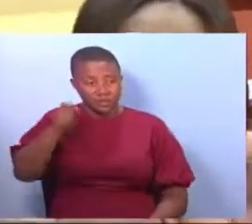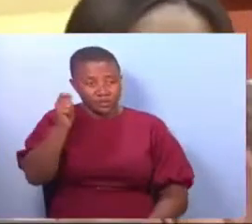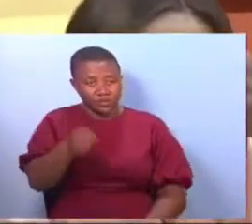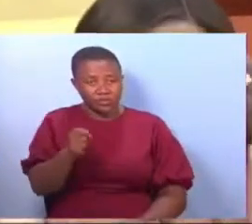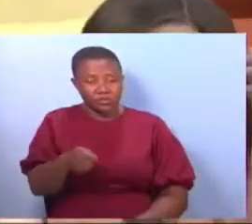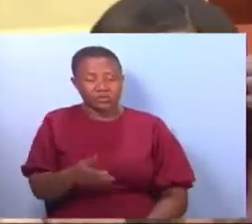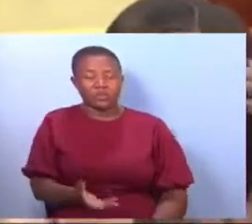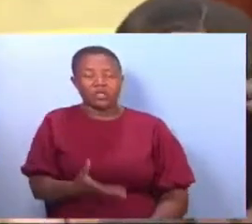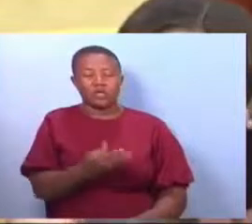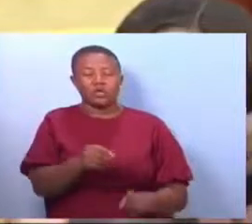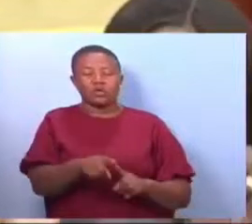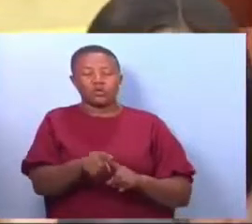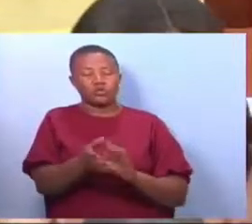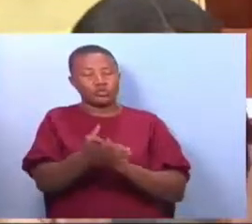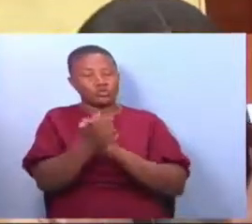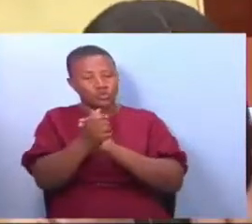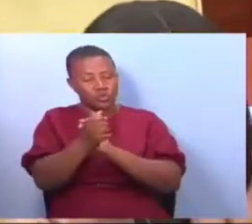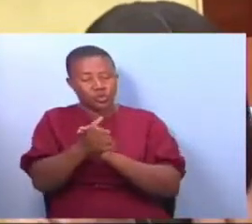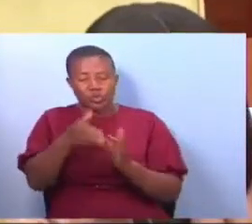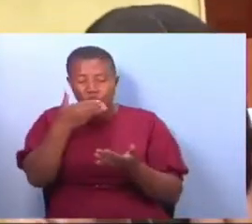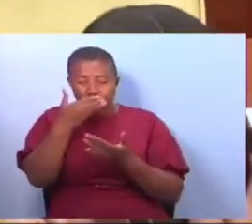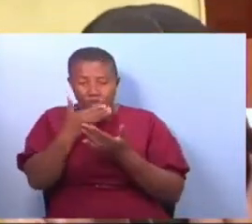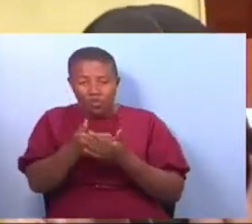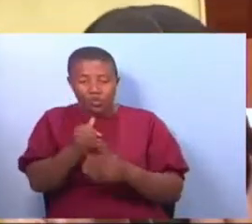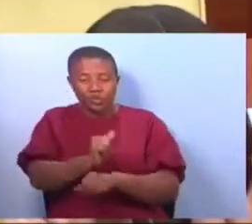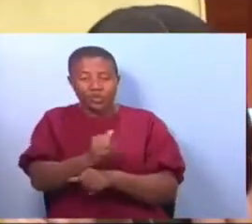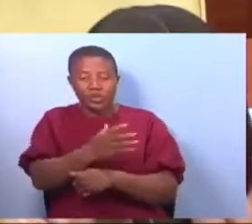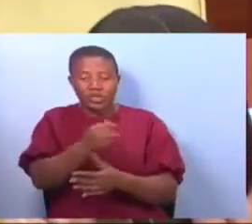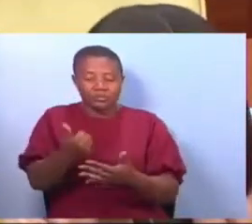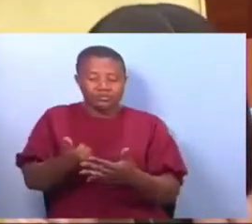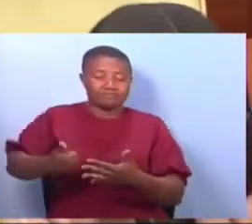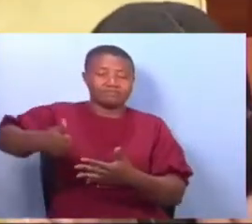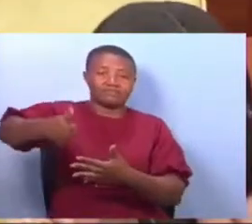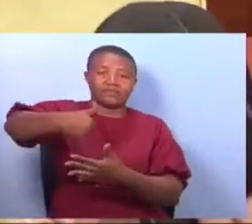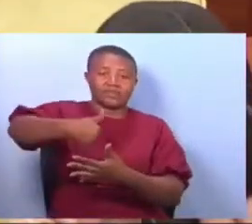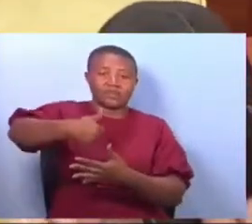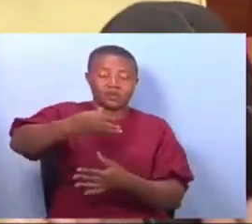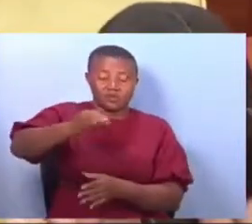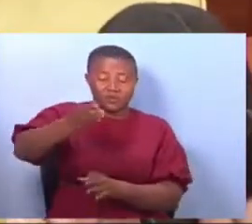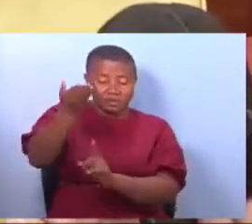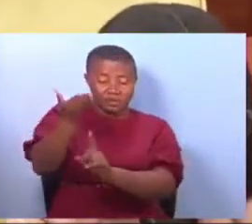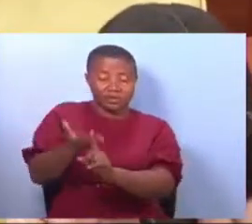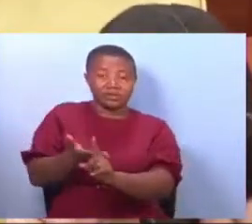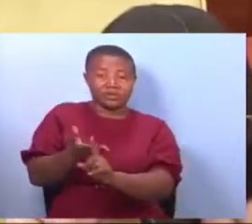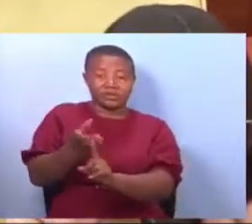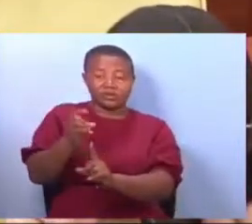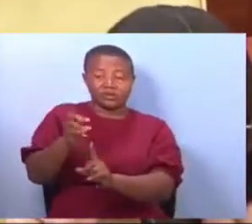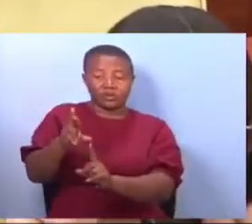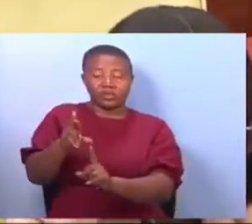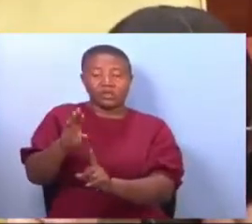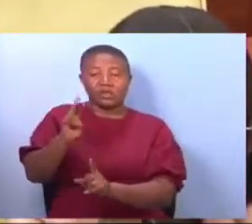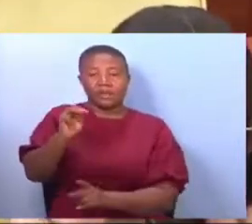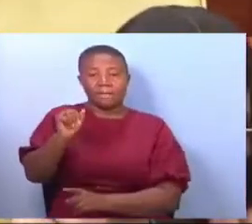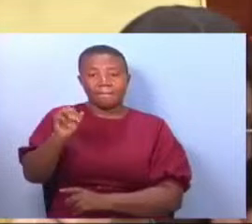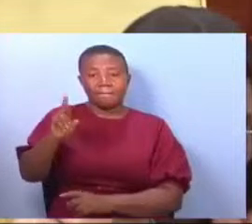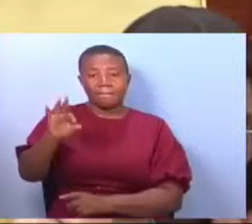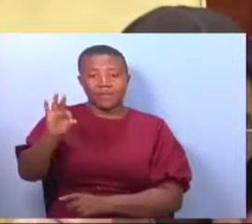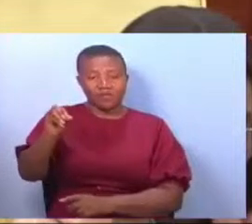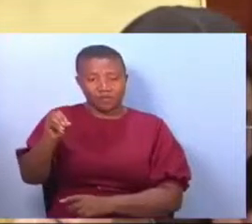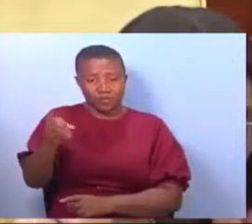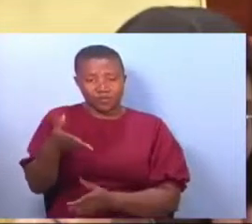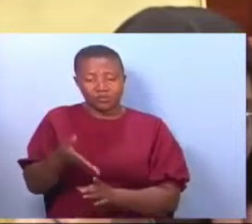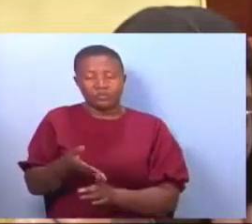the good work and the elevation of Dr. Emmanuel Malfoy. Mr. Speaker, I had known Dr.